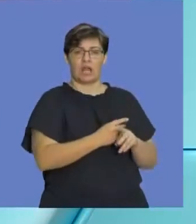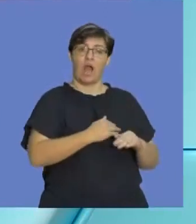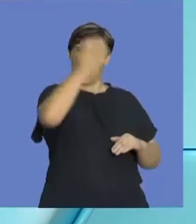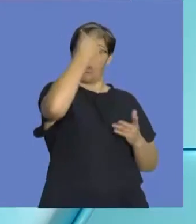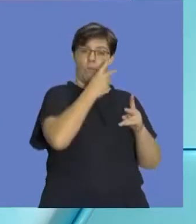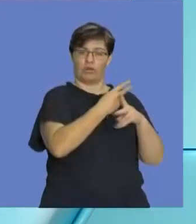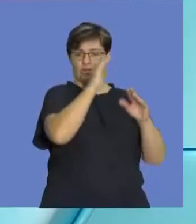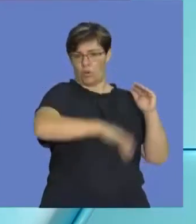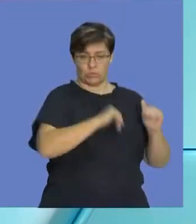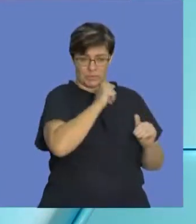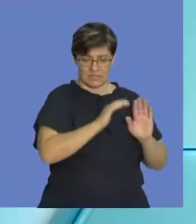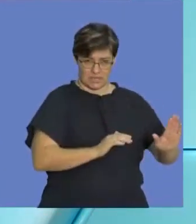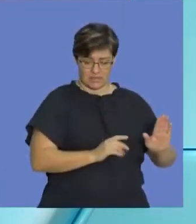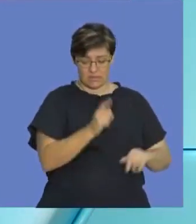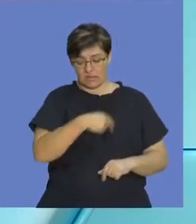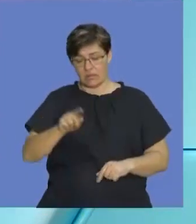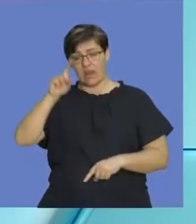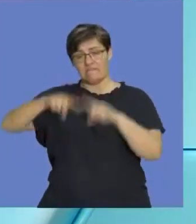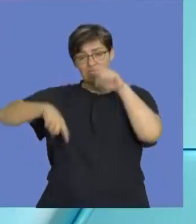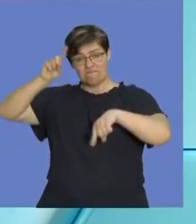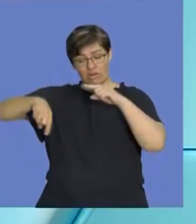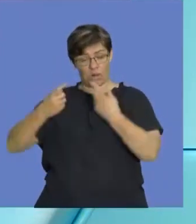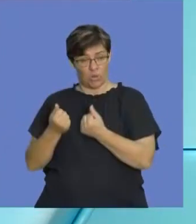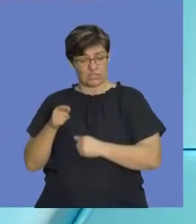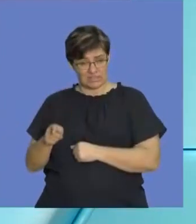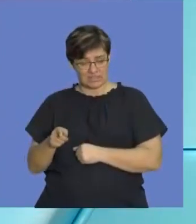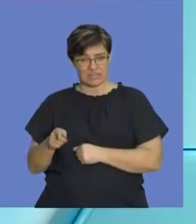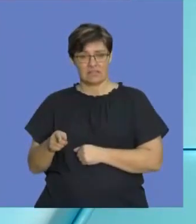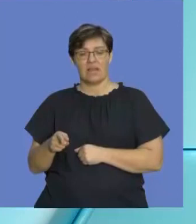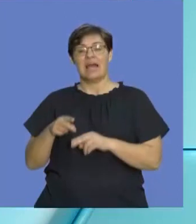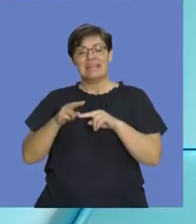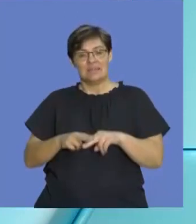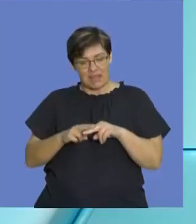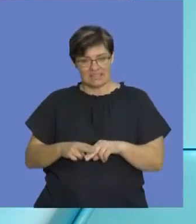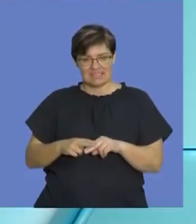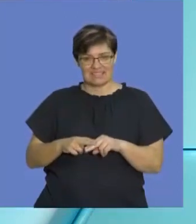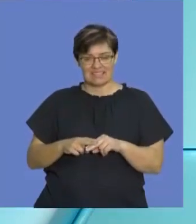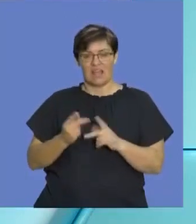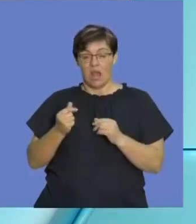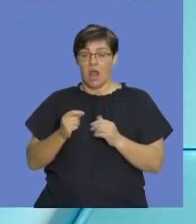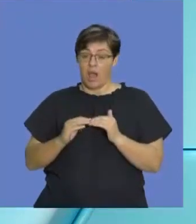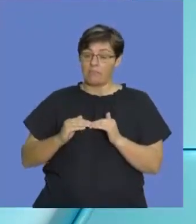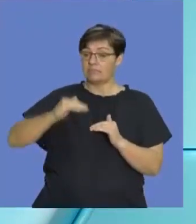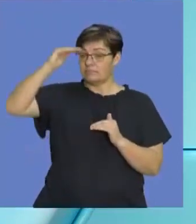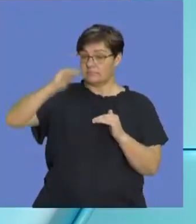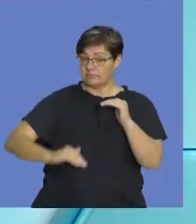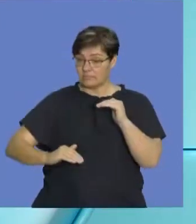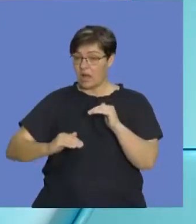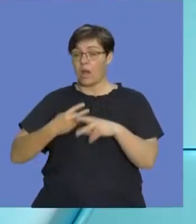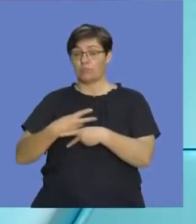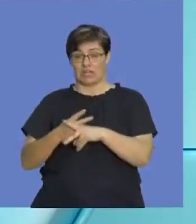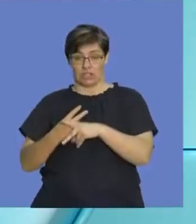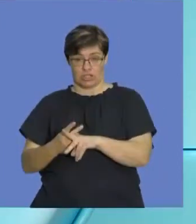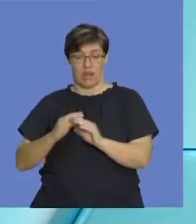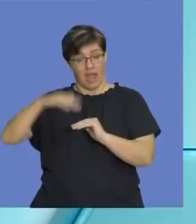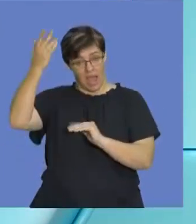your levels of production. And number two, your variable costs are your costs that vary